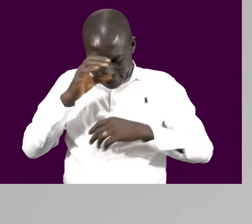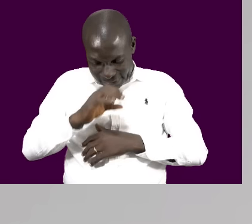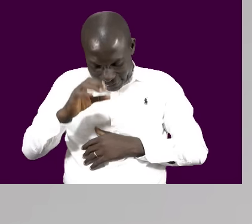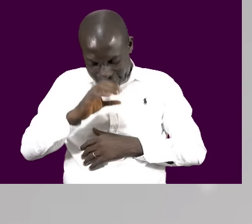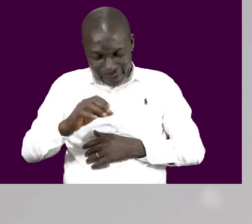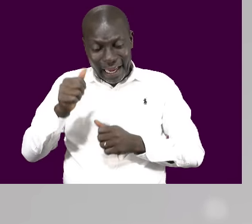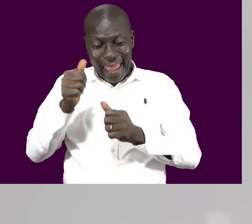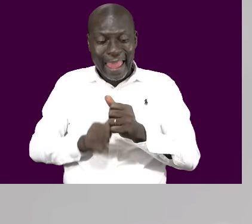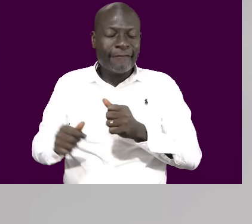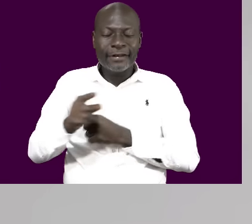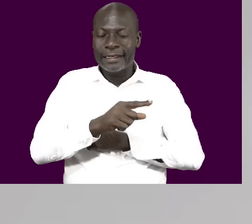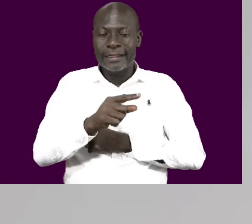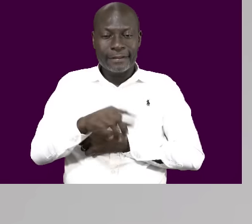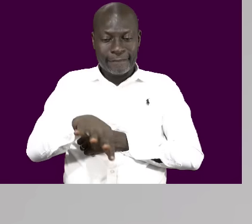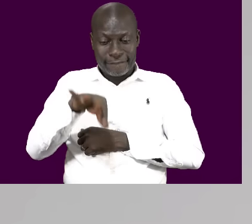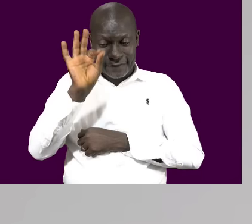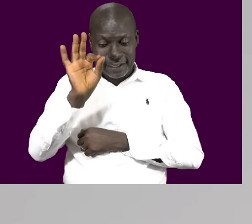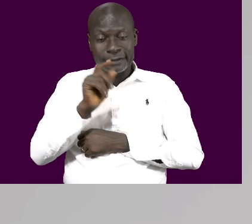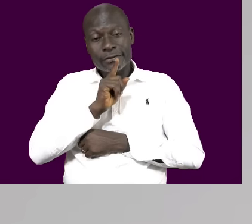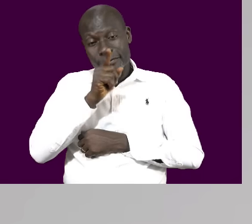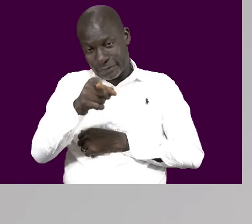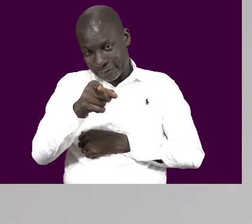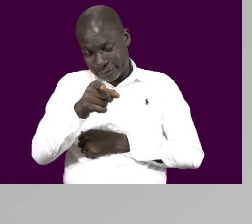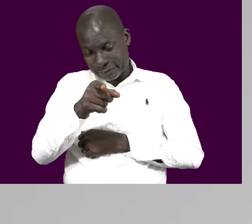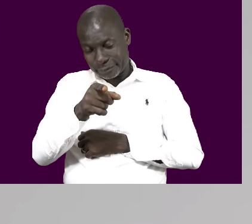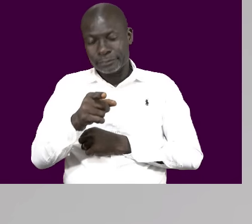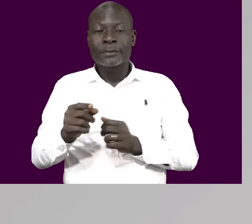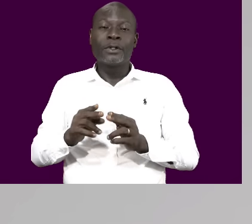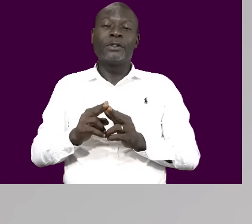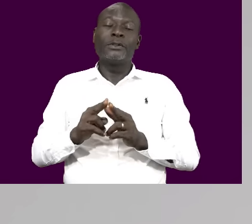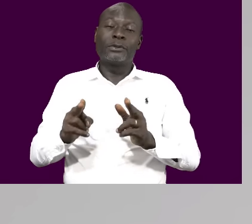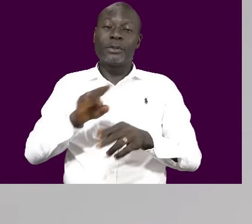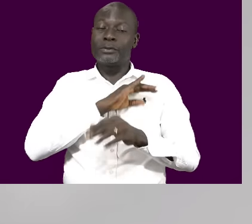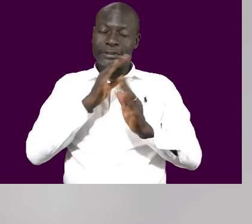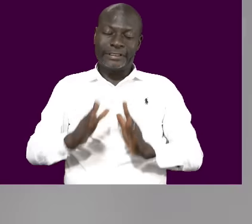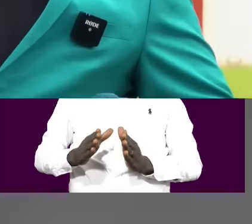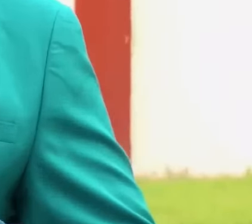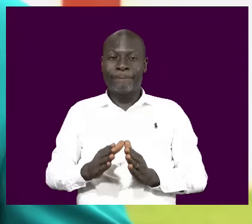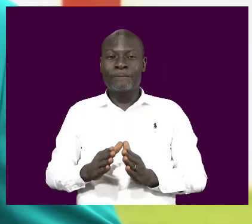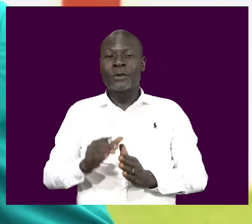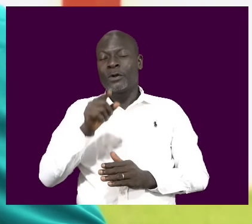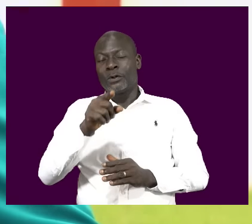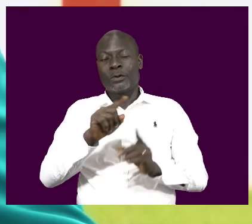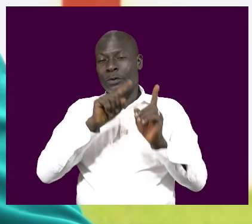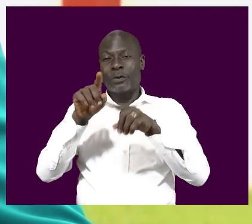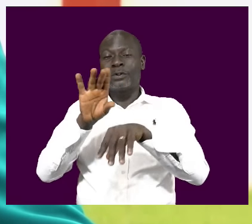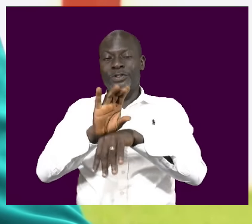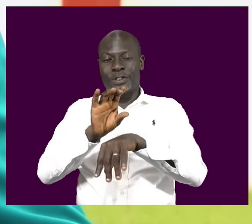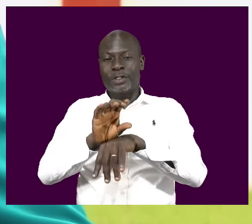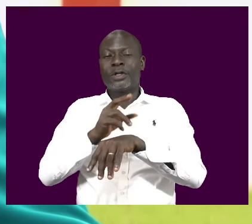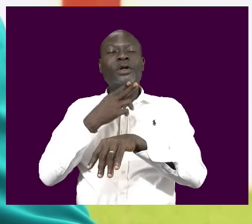find out whether these things were so. Enti saw ye Christonia wo kwa sori na se